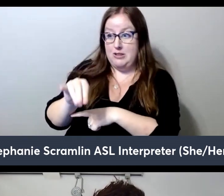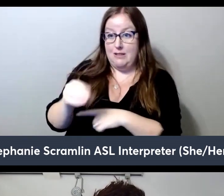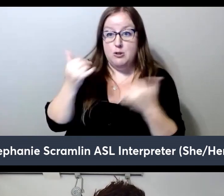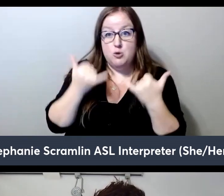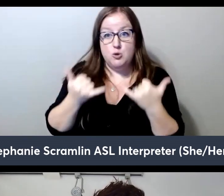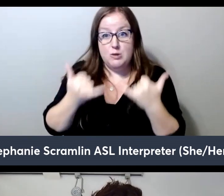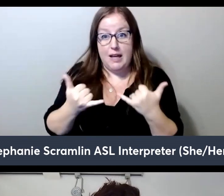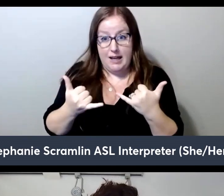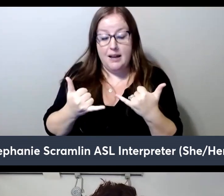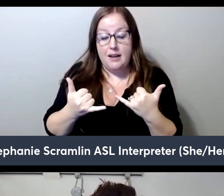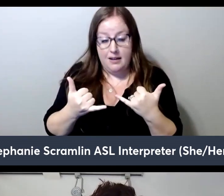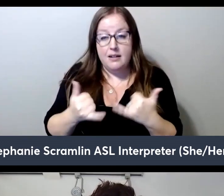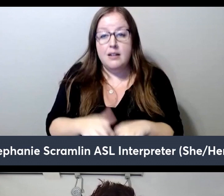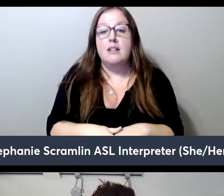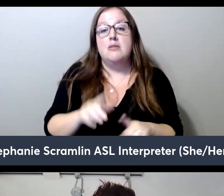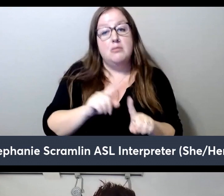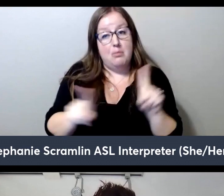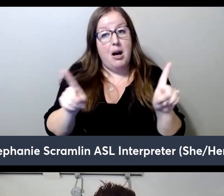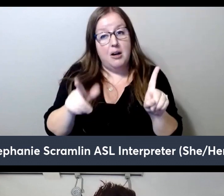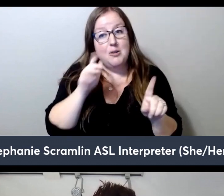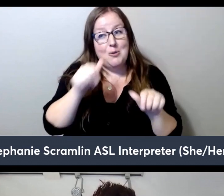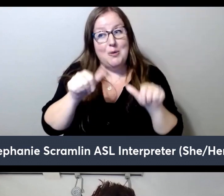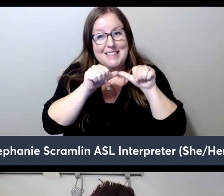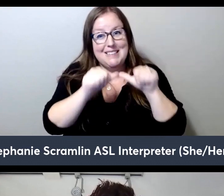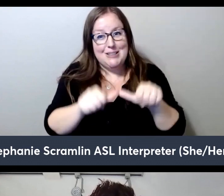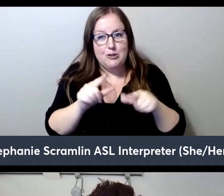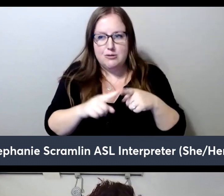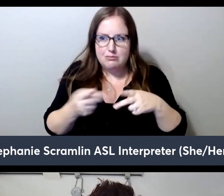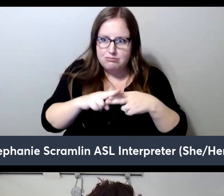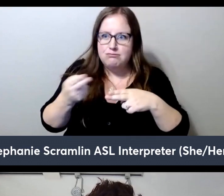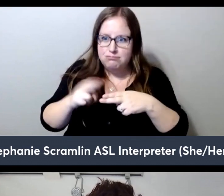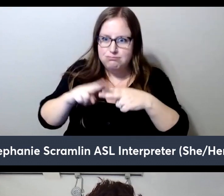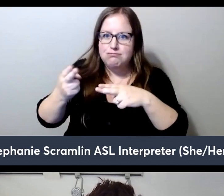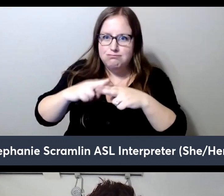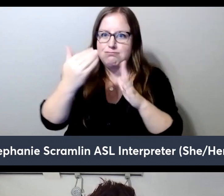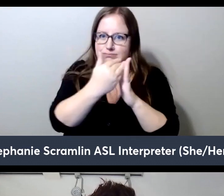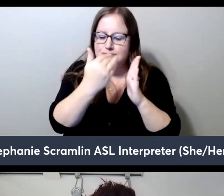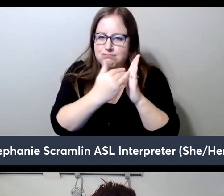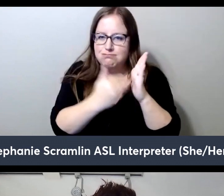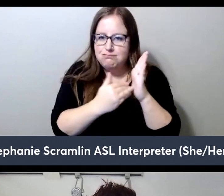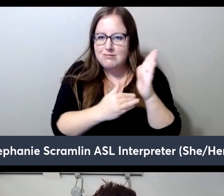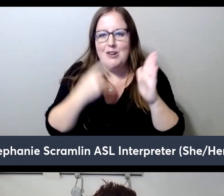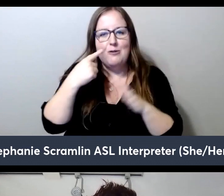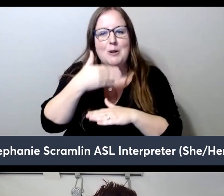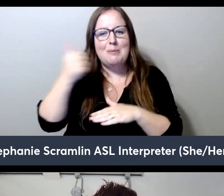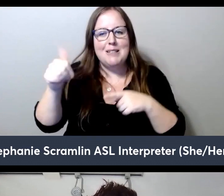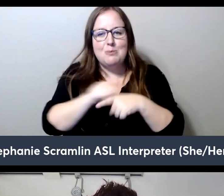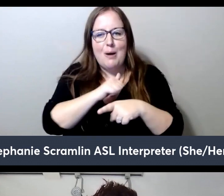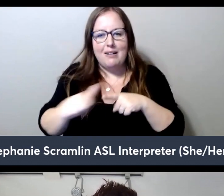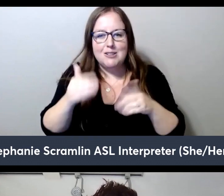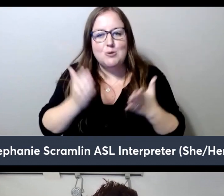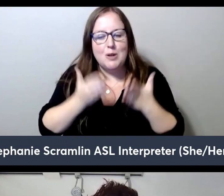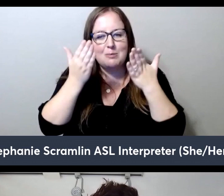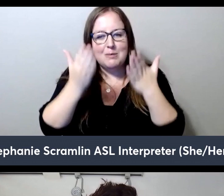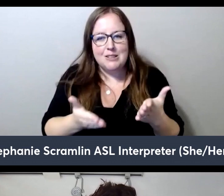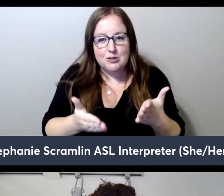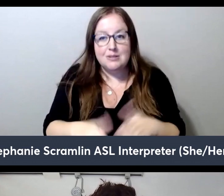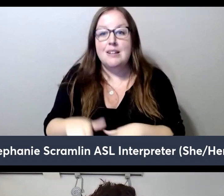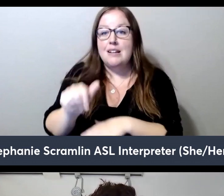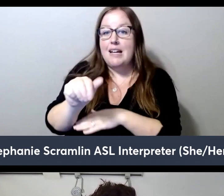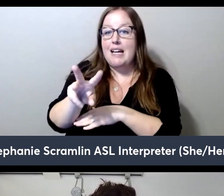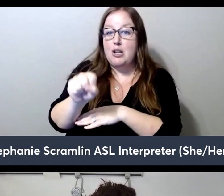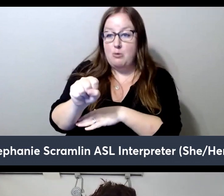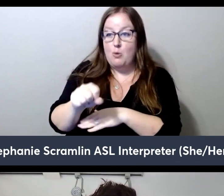But we will continue to build on the roster of best practice recommendations as AWS